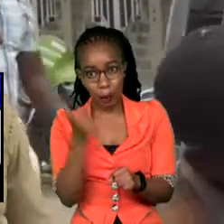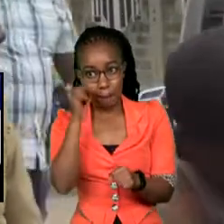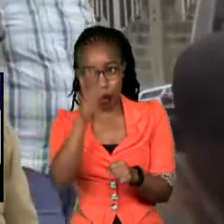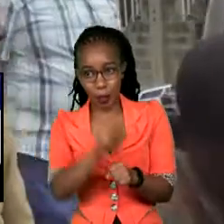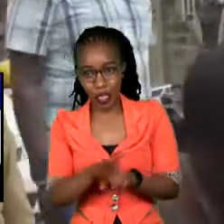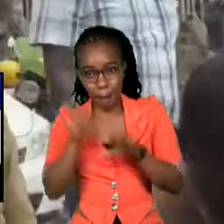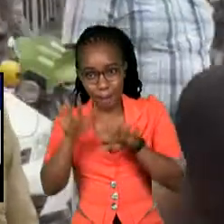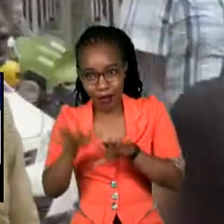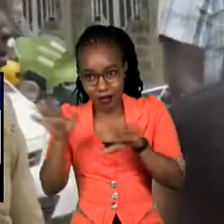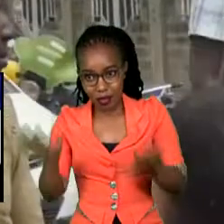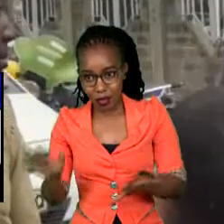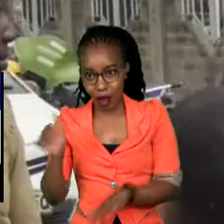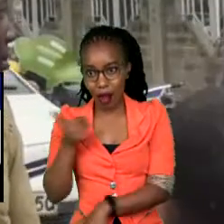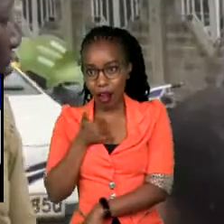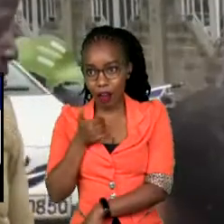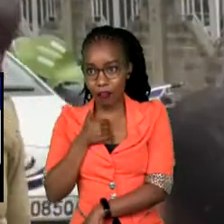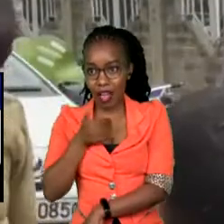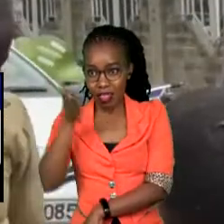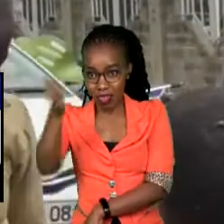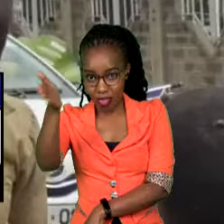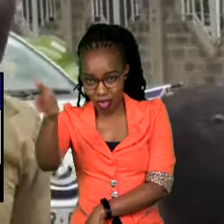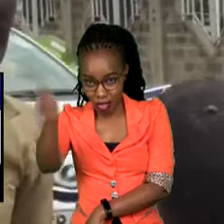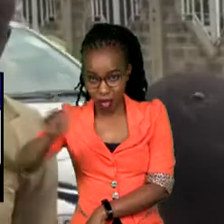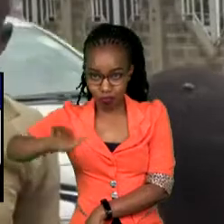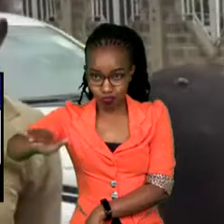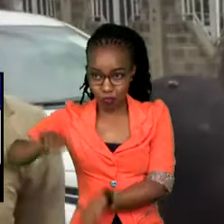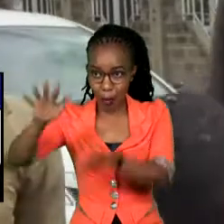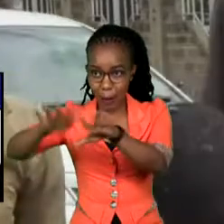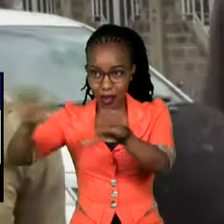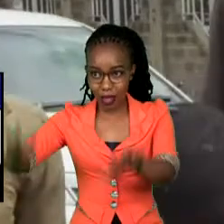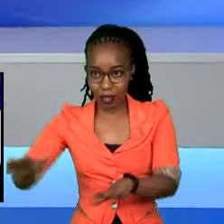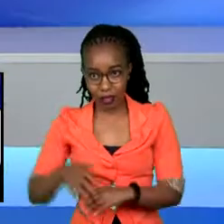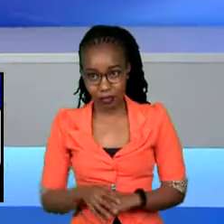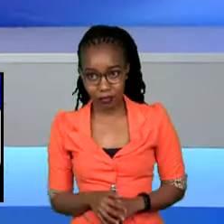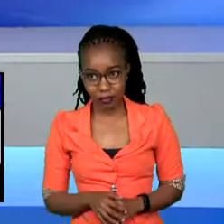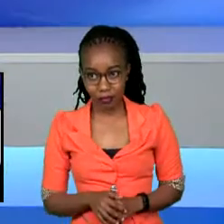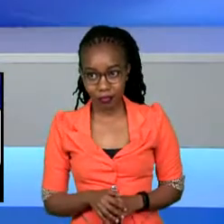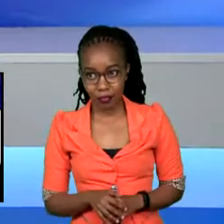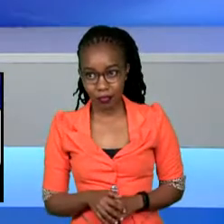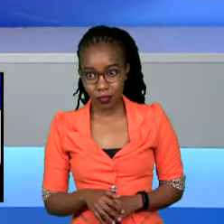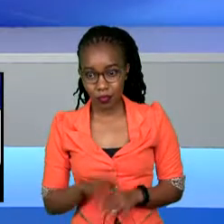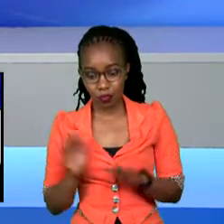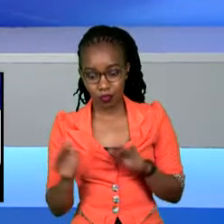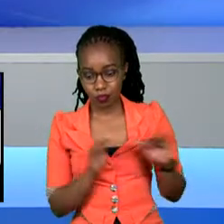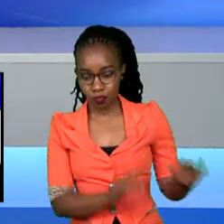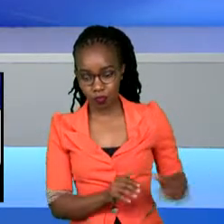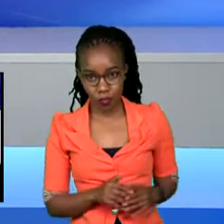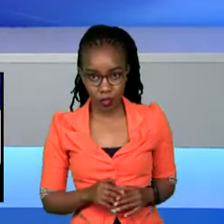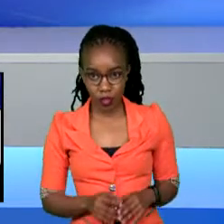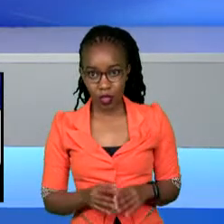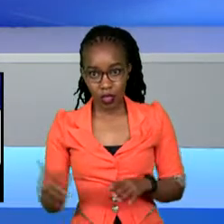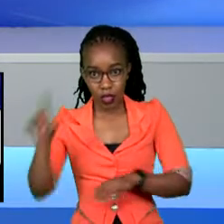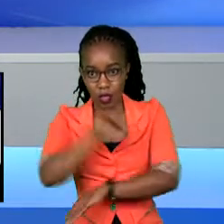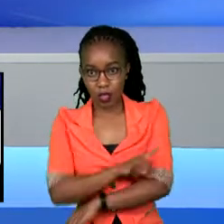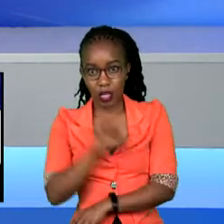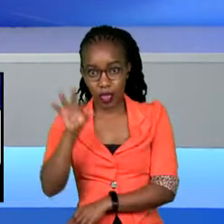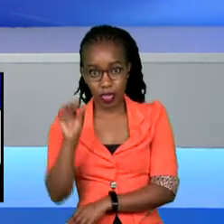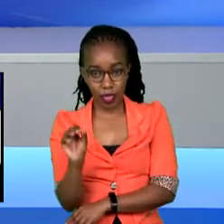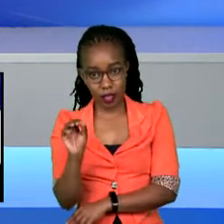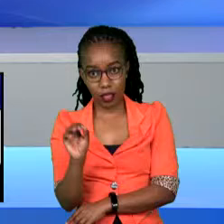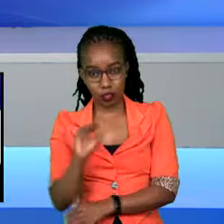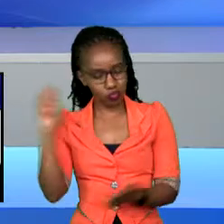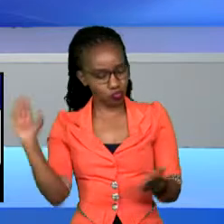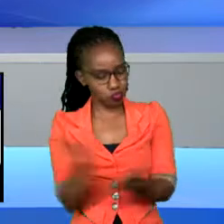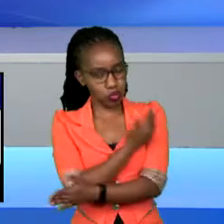soko, kuna mahali pale ambayo ilikuwa imetengewa soko na ikagarabiwa. The 30-day fight against